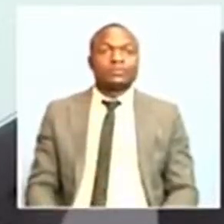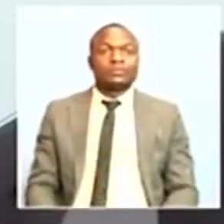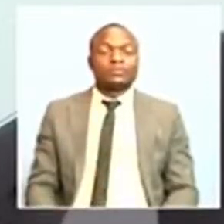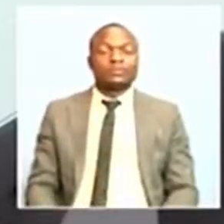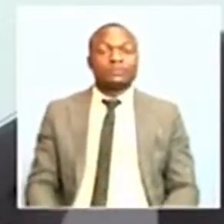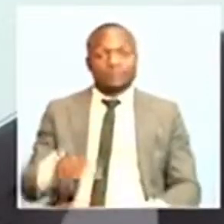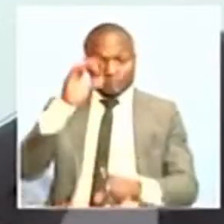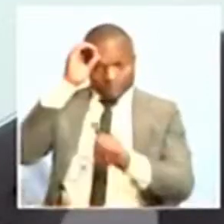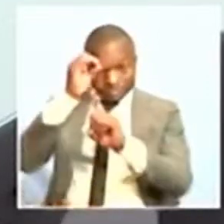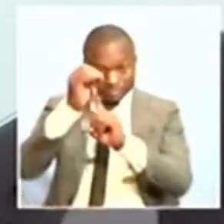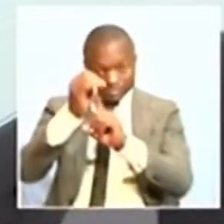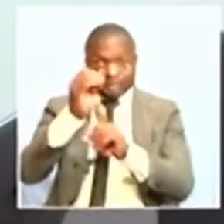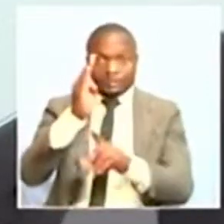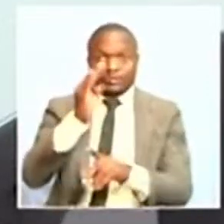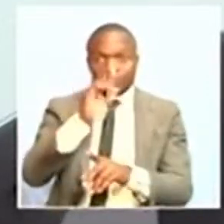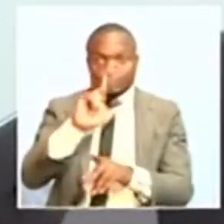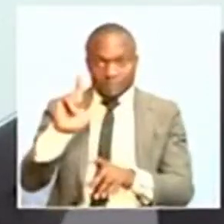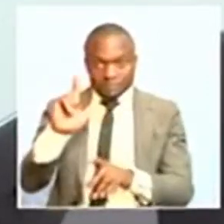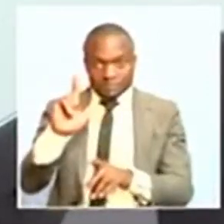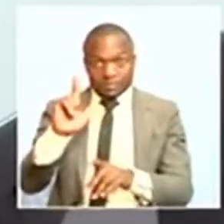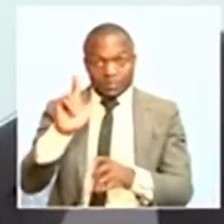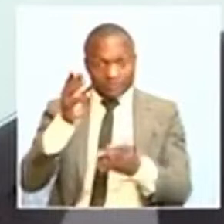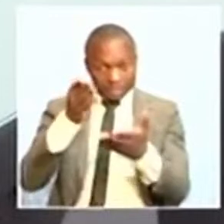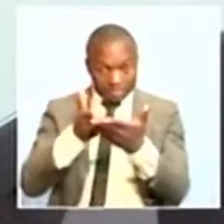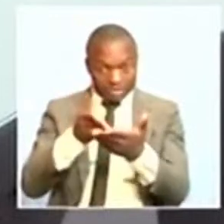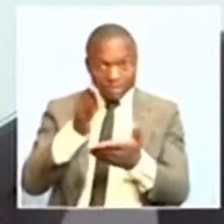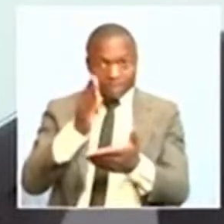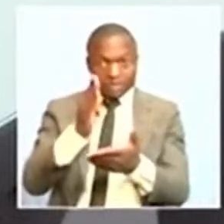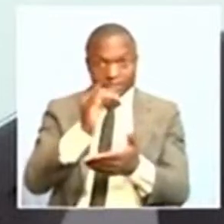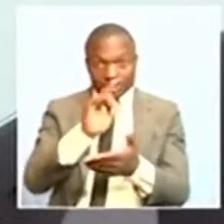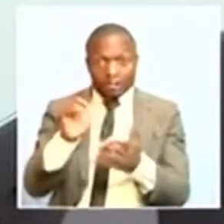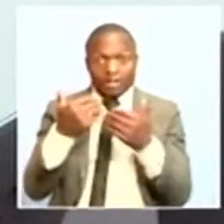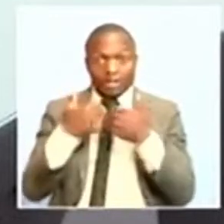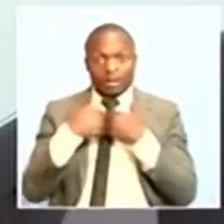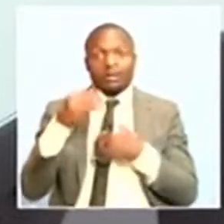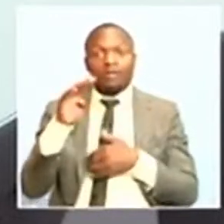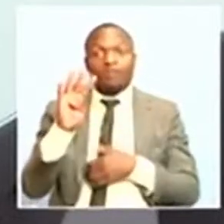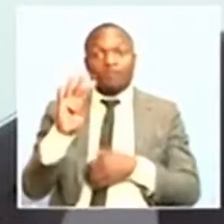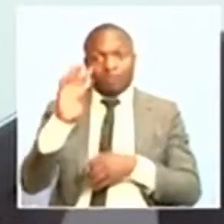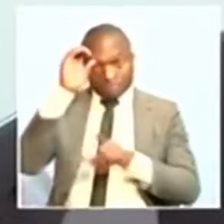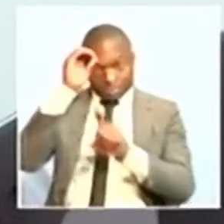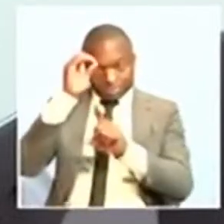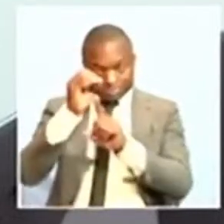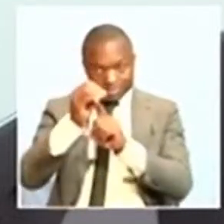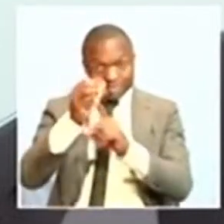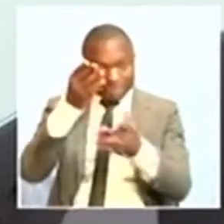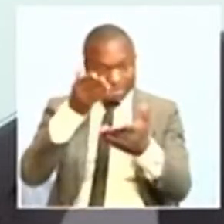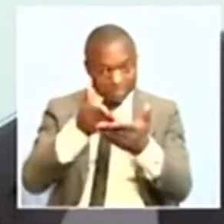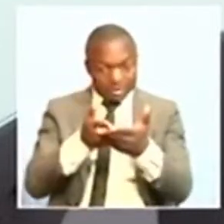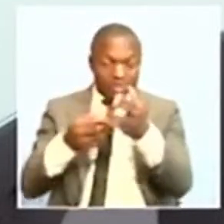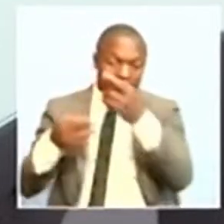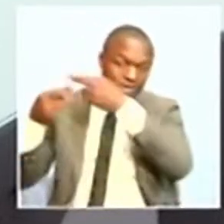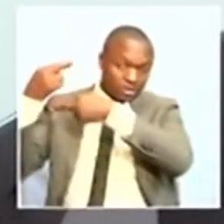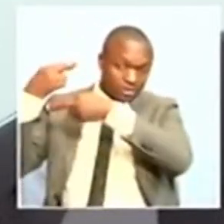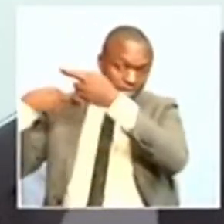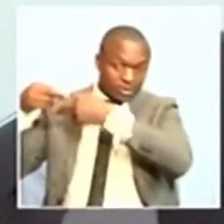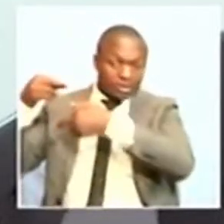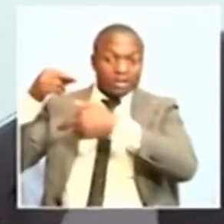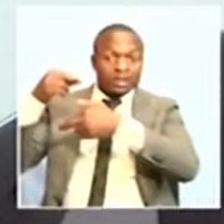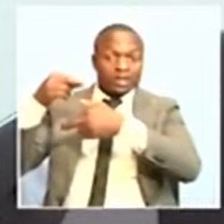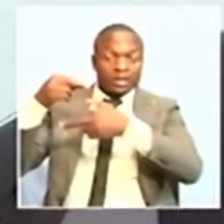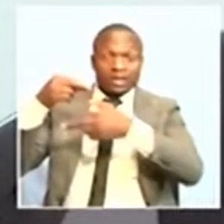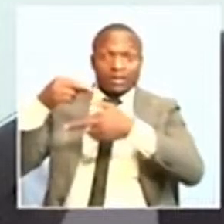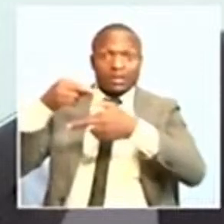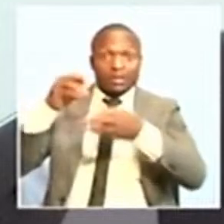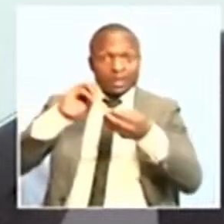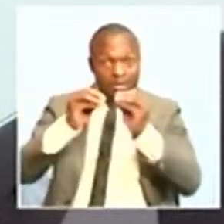The objects of the bill, Honorable Chair, the bill has got 4 objects, and this is to revise the rates of customs and